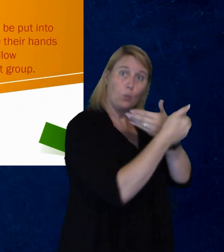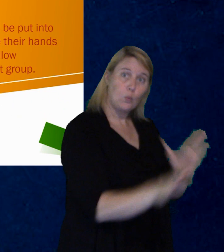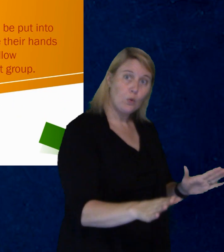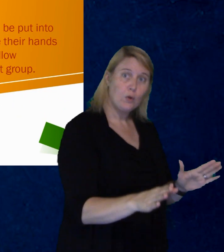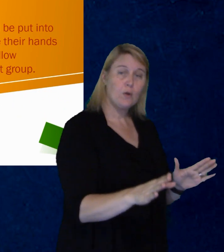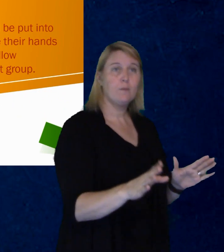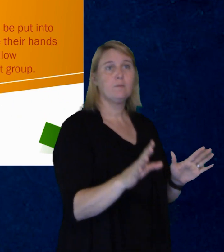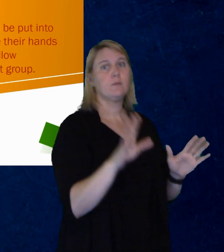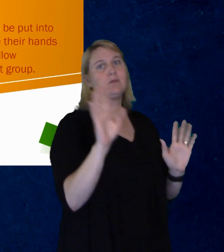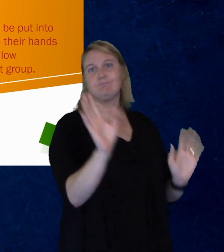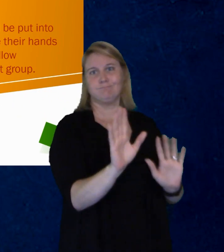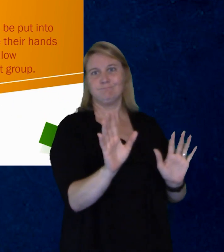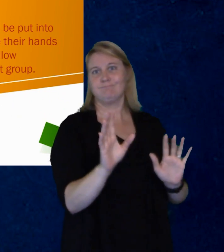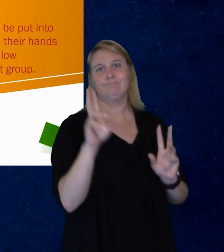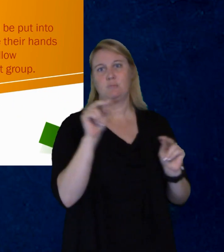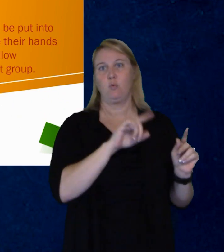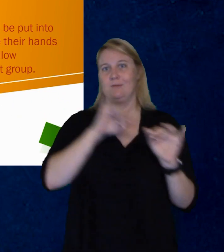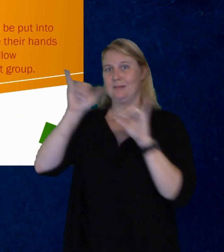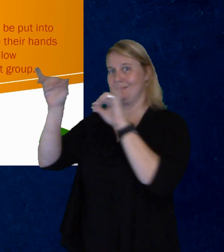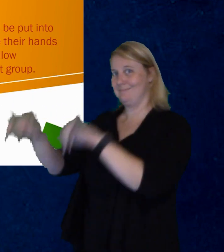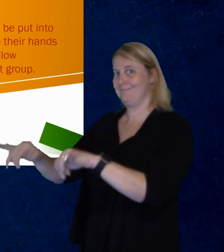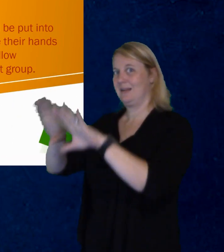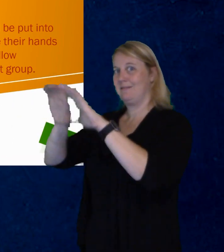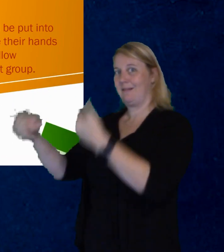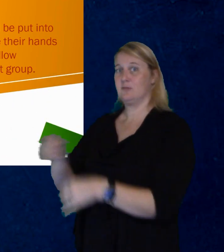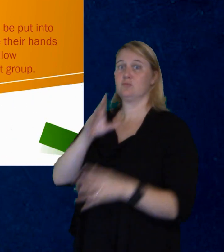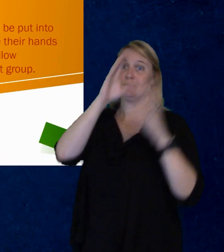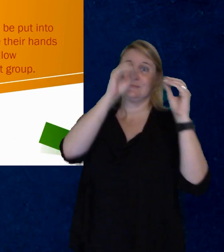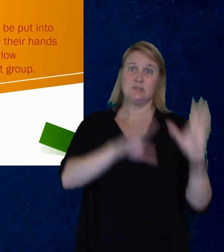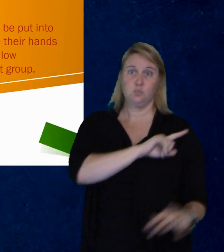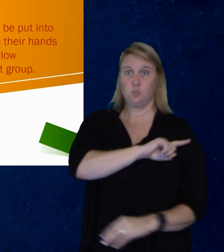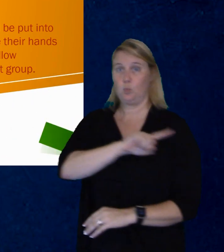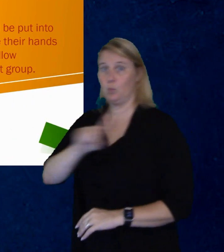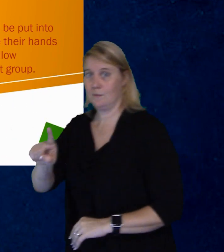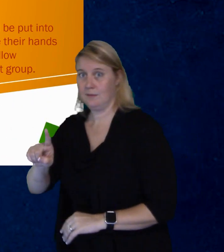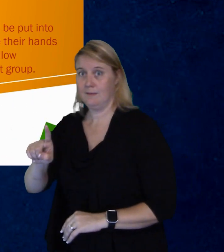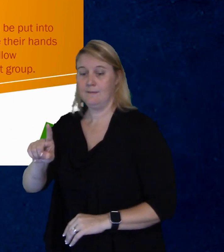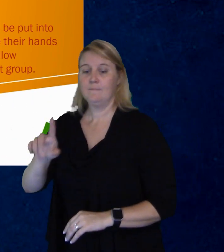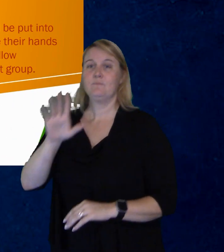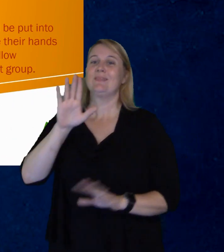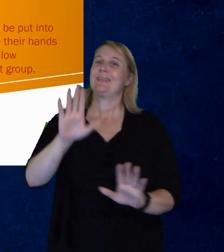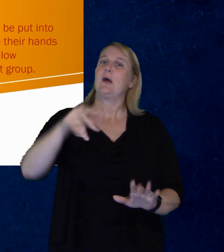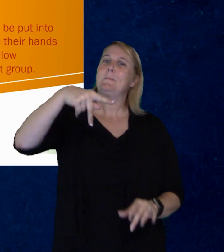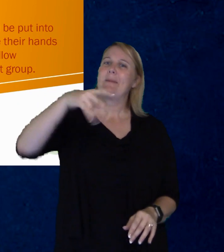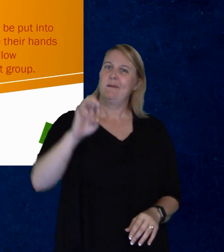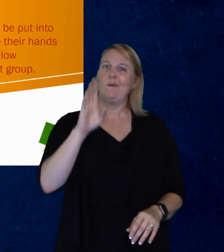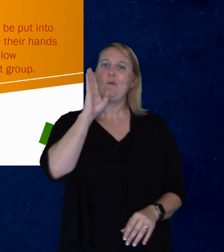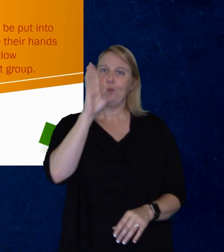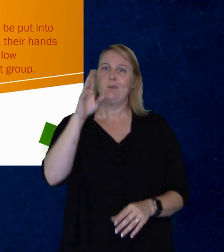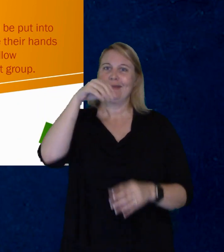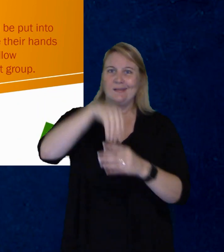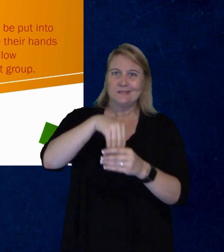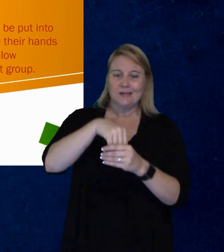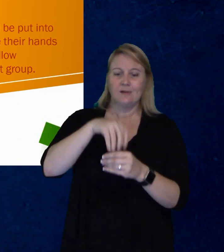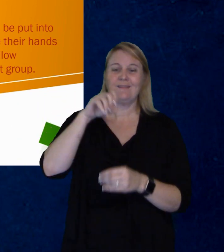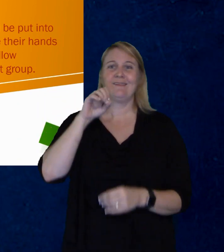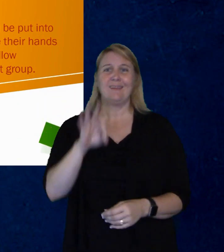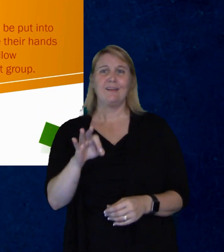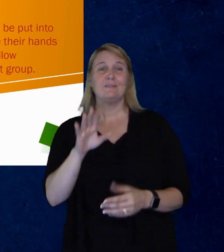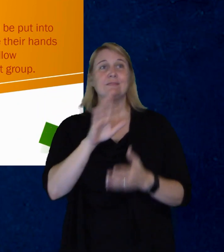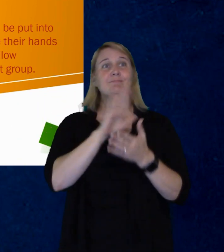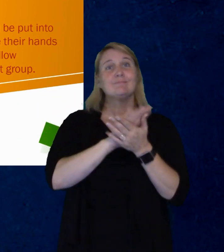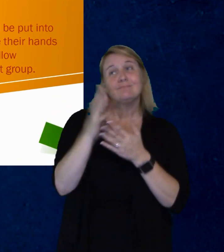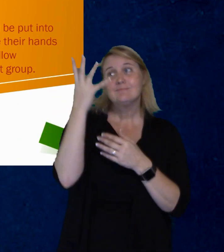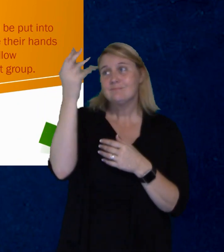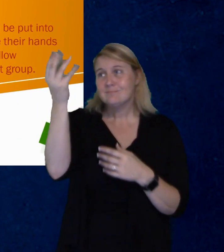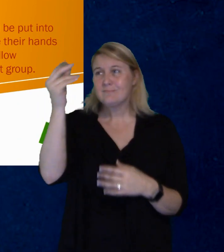will be an exception to that. They will still have PE. They'll either do it indoors, and when it's nice out, we'll try to do a lot of the PE